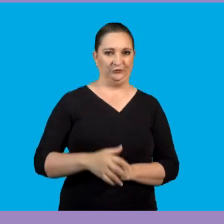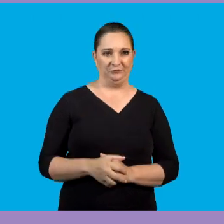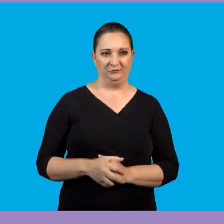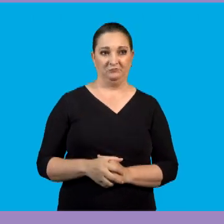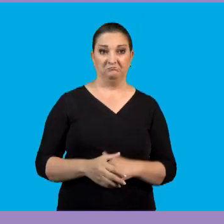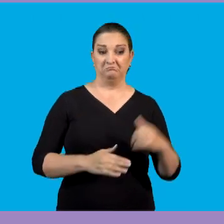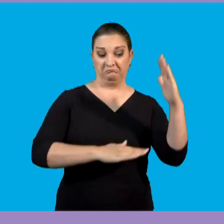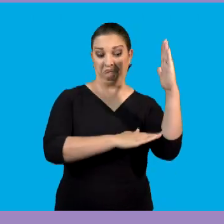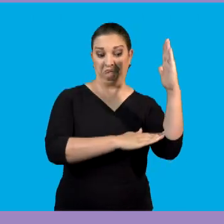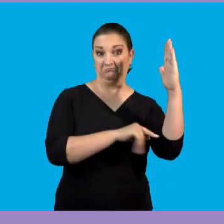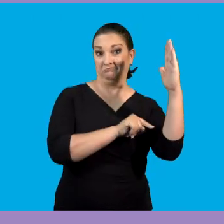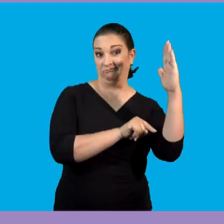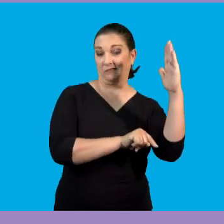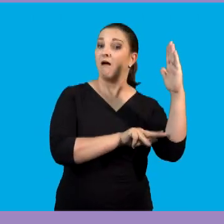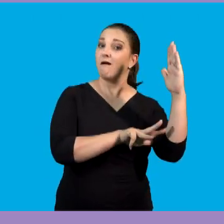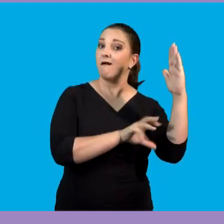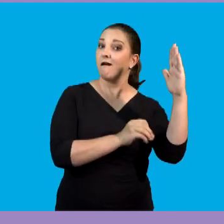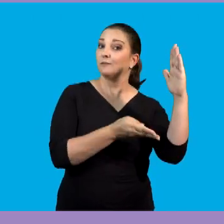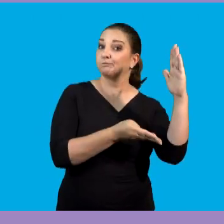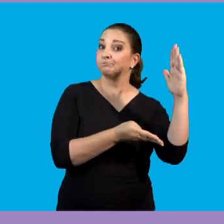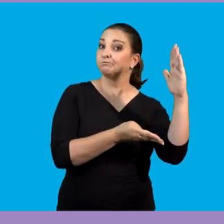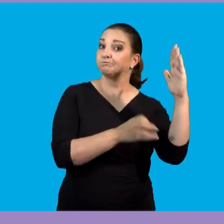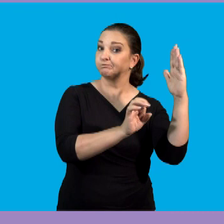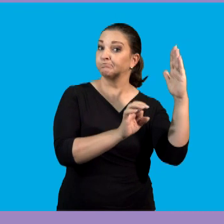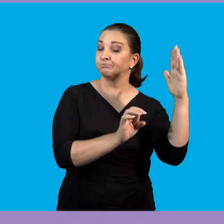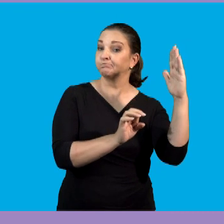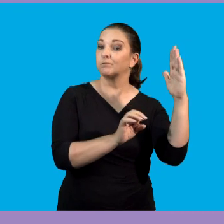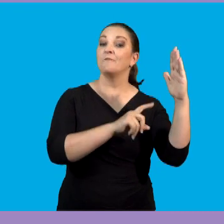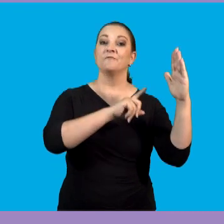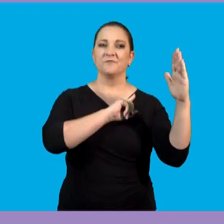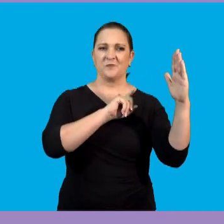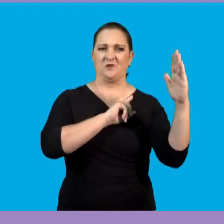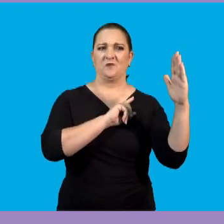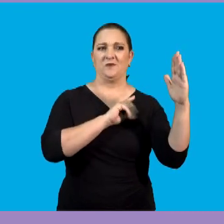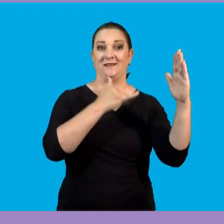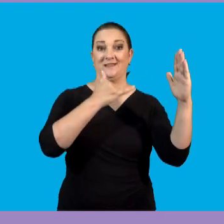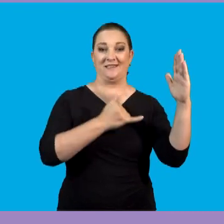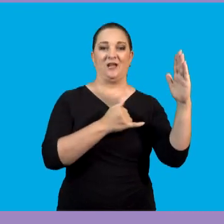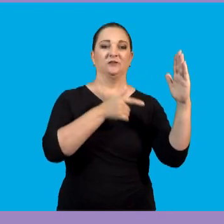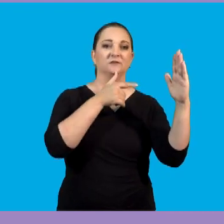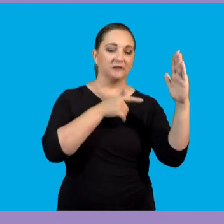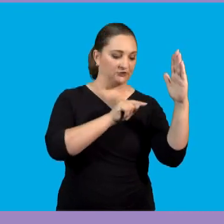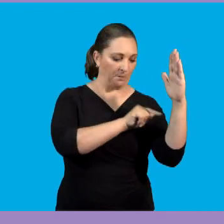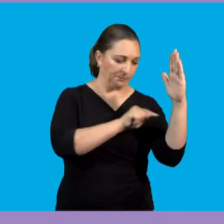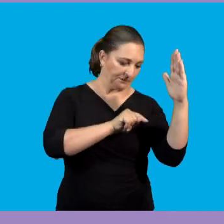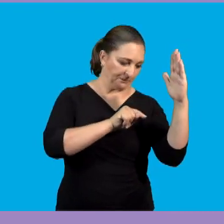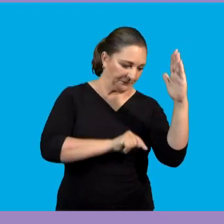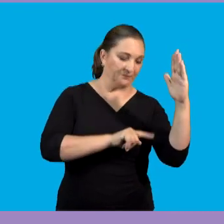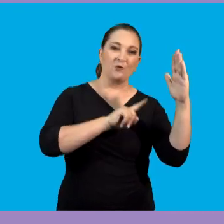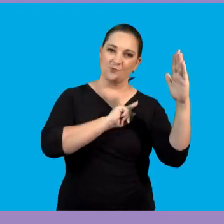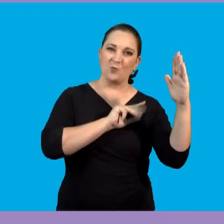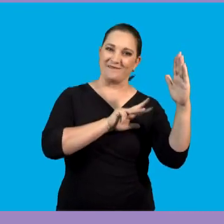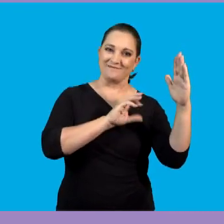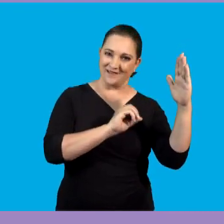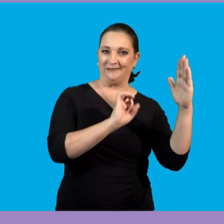90 degrees. So it means that angle B is 90 degrees, and we can use the symbol for 90 degrees